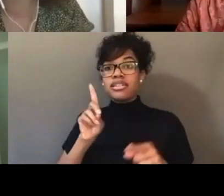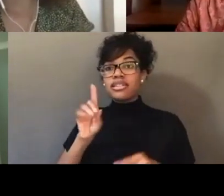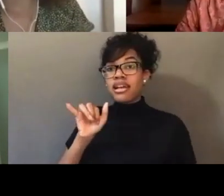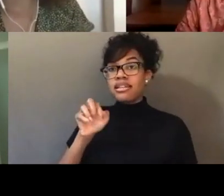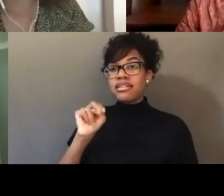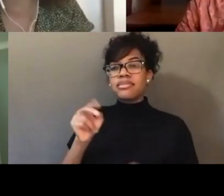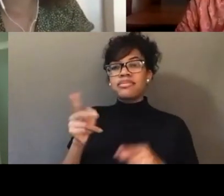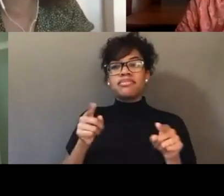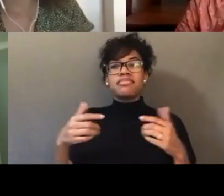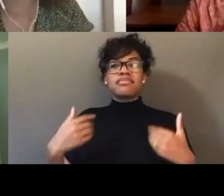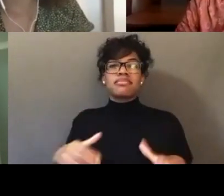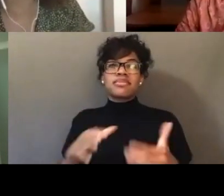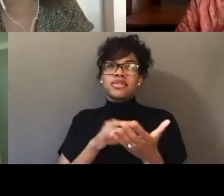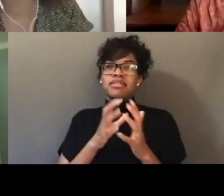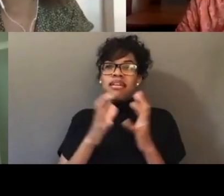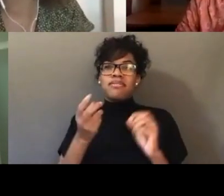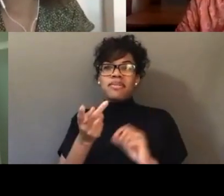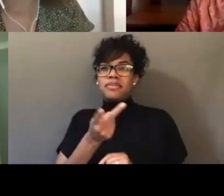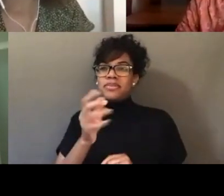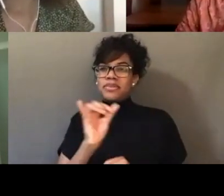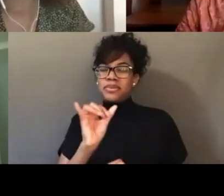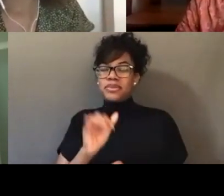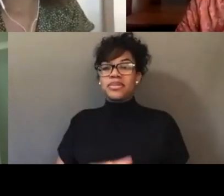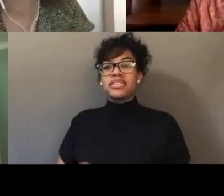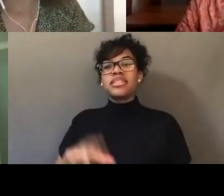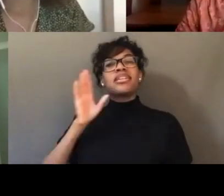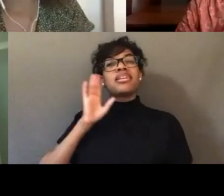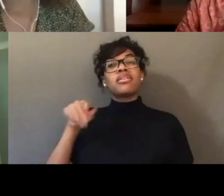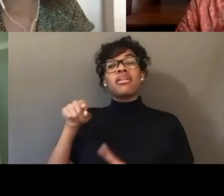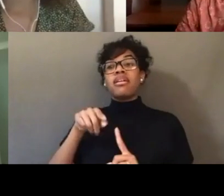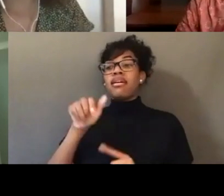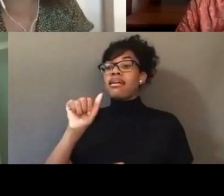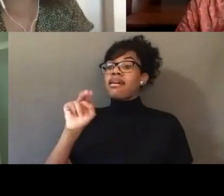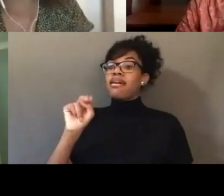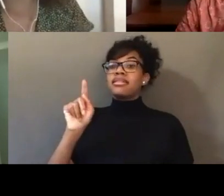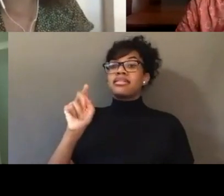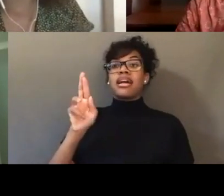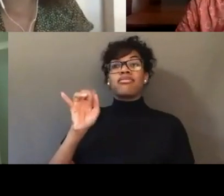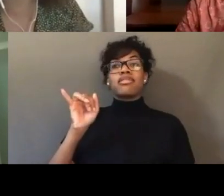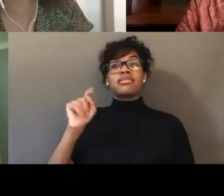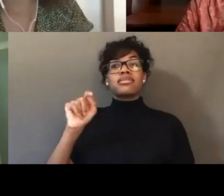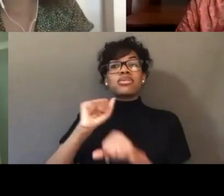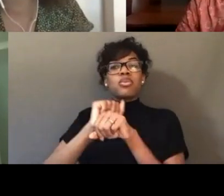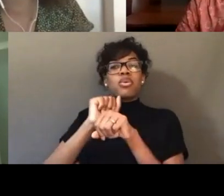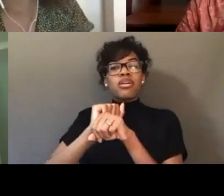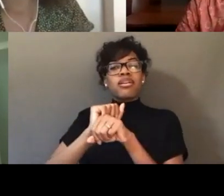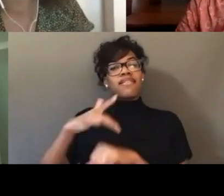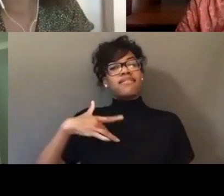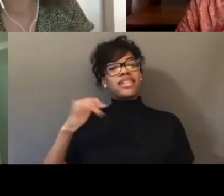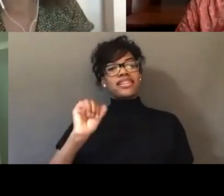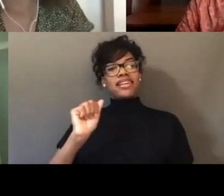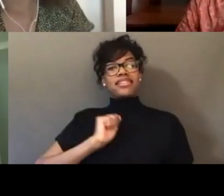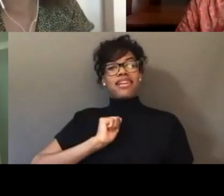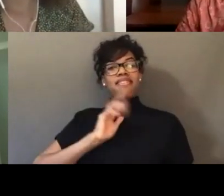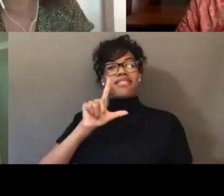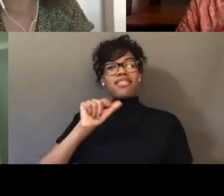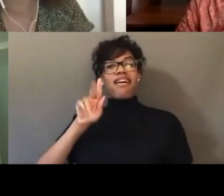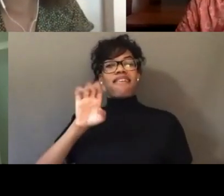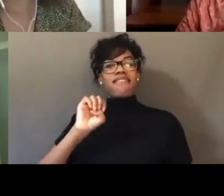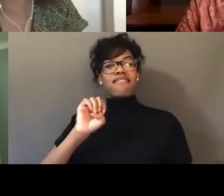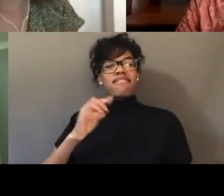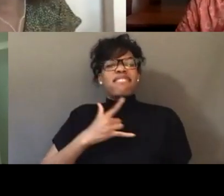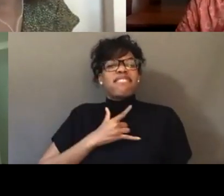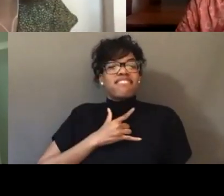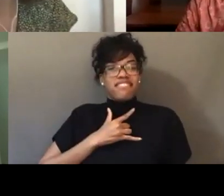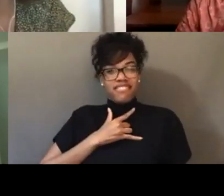self-love, as like corny and meek as that may sound. It really is. When I heard, you know, Kara, you know, sharing Links and Hughes's